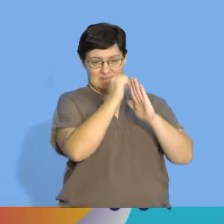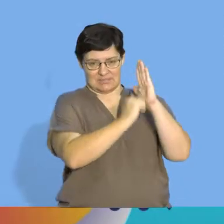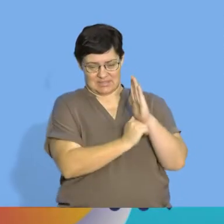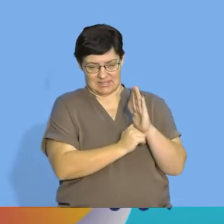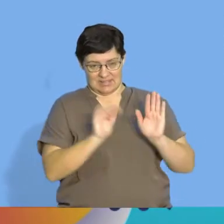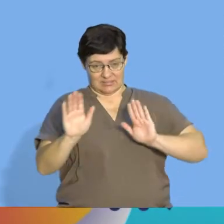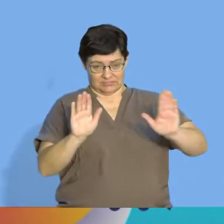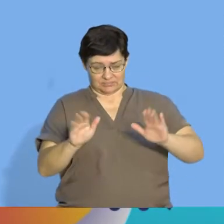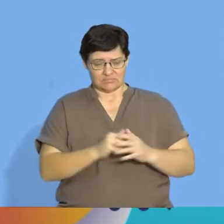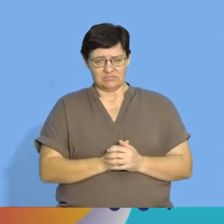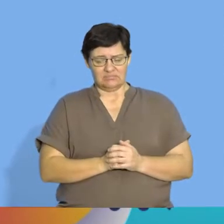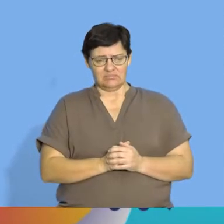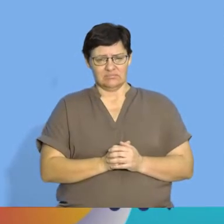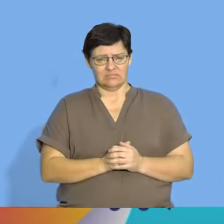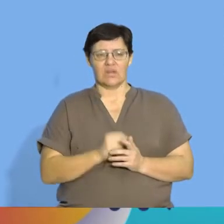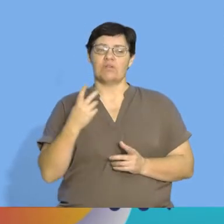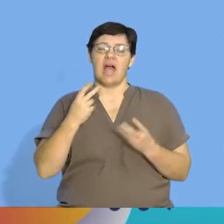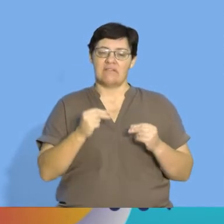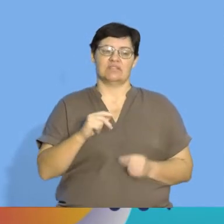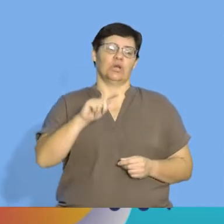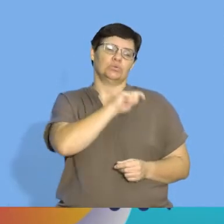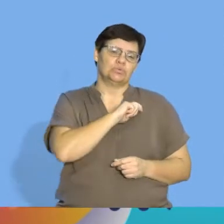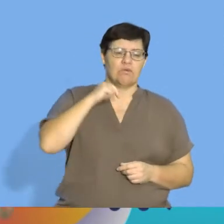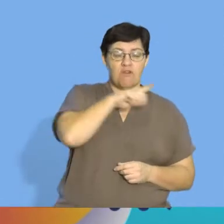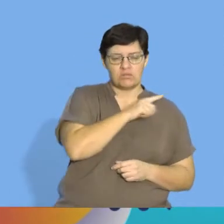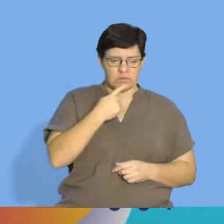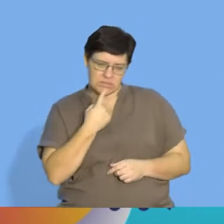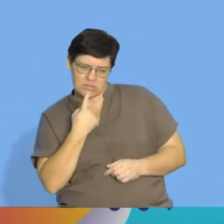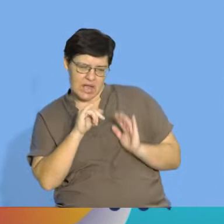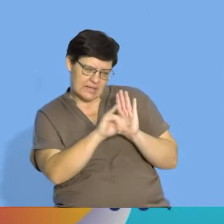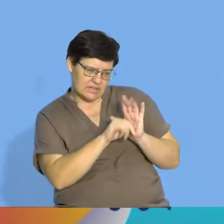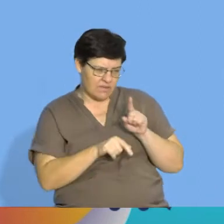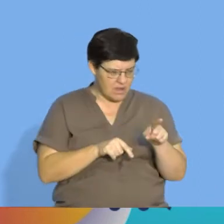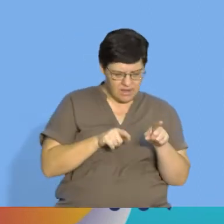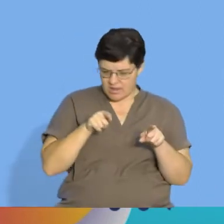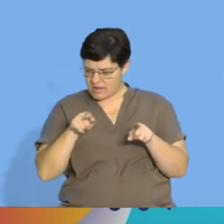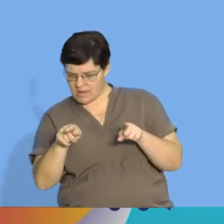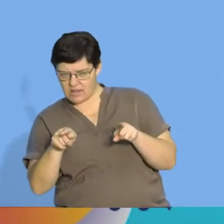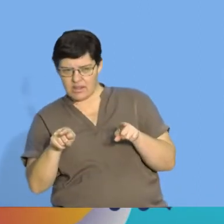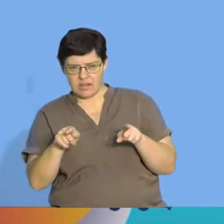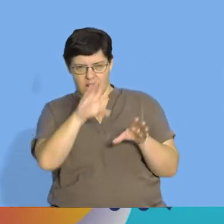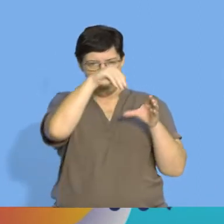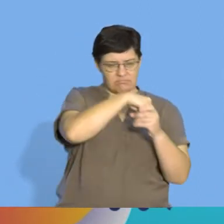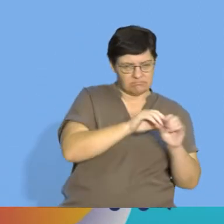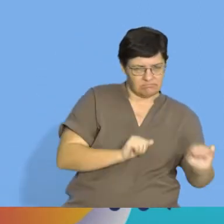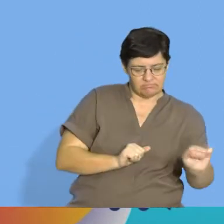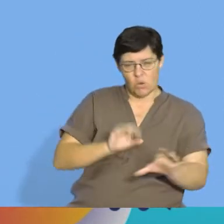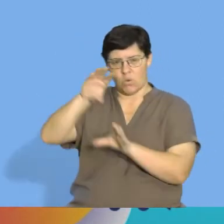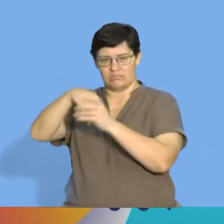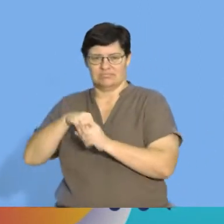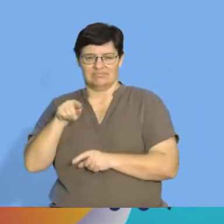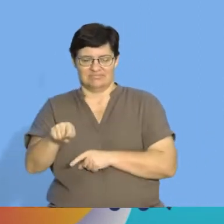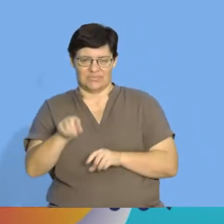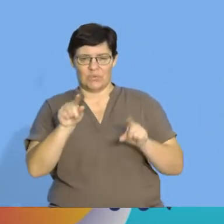had to clearly identify, although the question was asked in the form of true and false, you had to identify the item, whether it